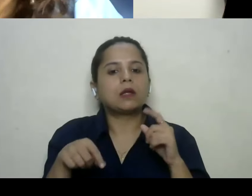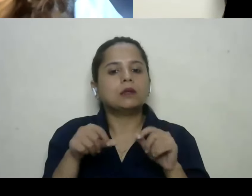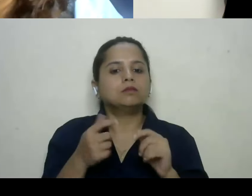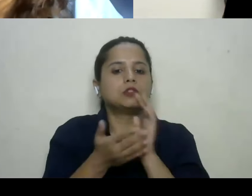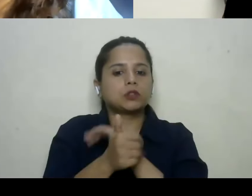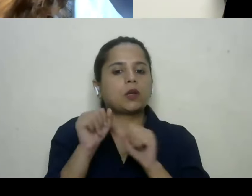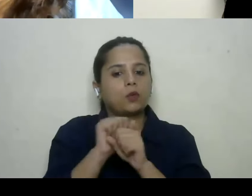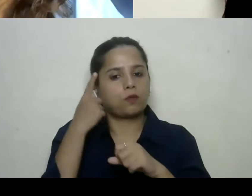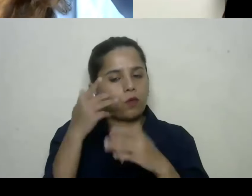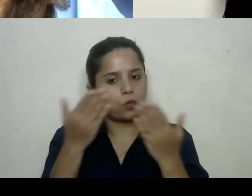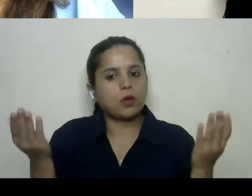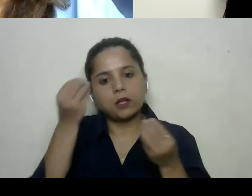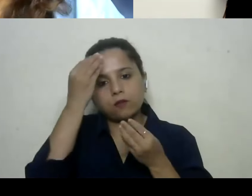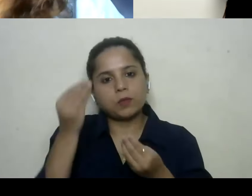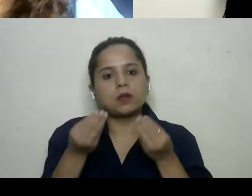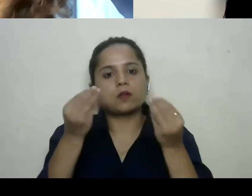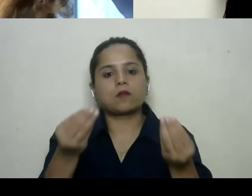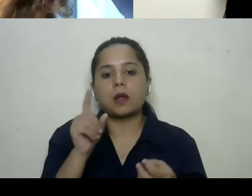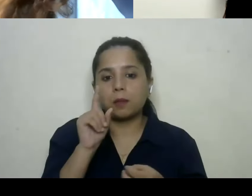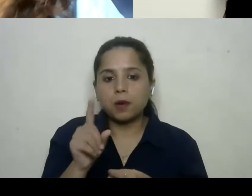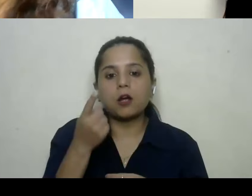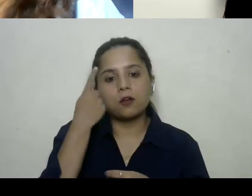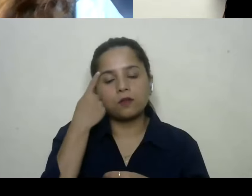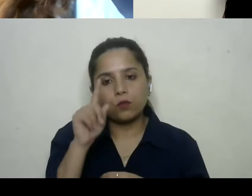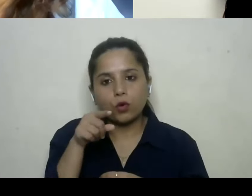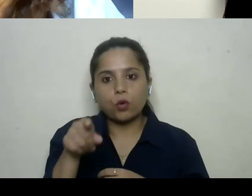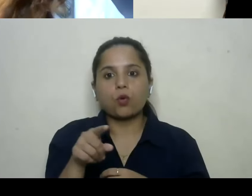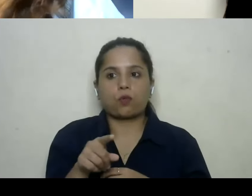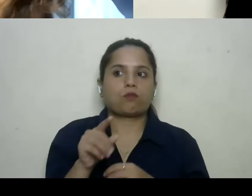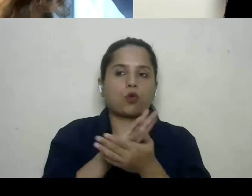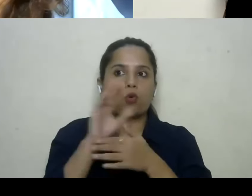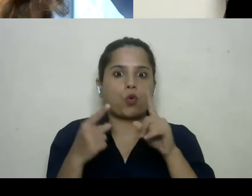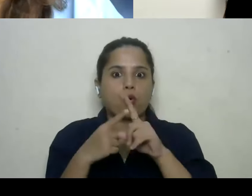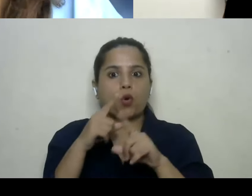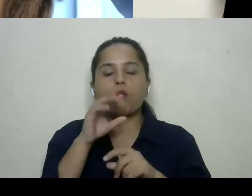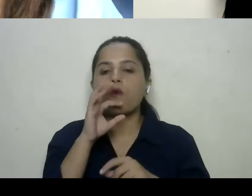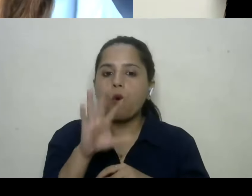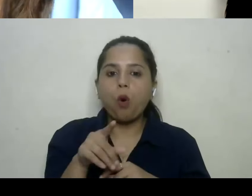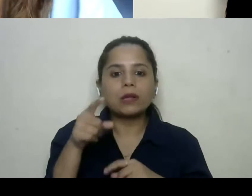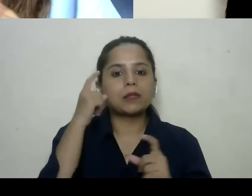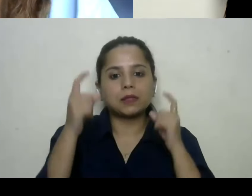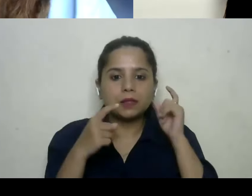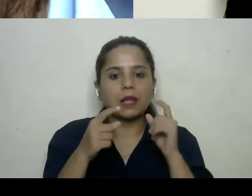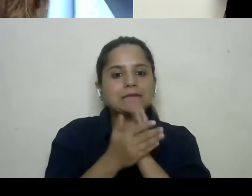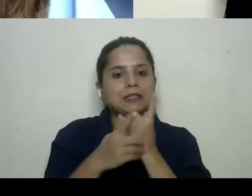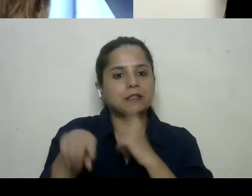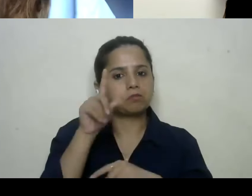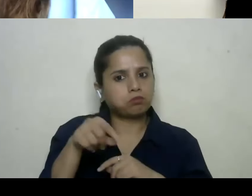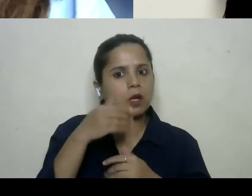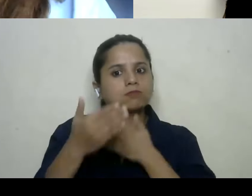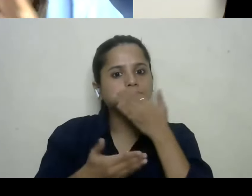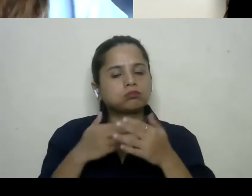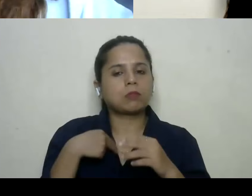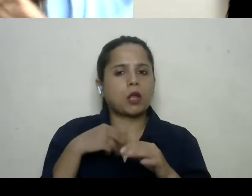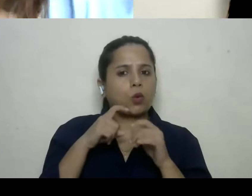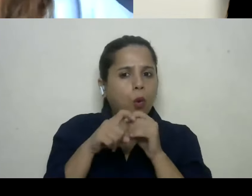right, giving you the information, but it is for the hot order thinking skills that we need to develop in our children. So we have to frame the question in such a